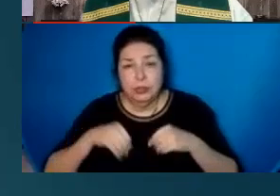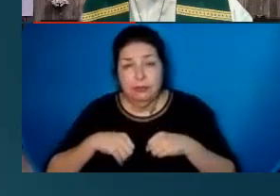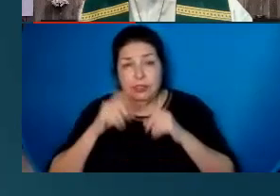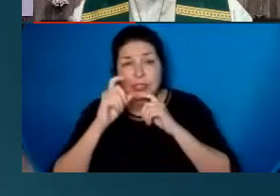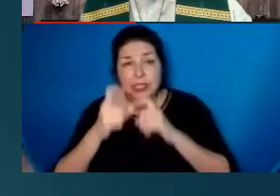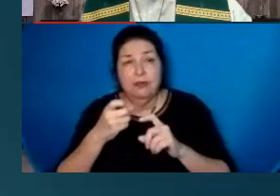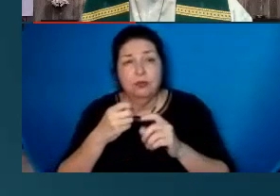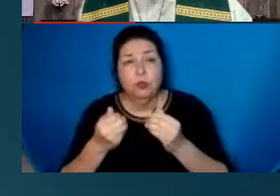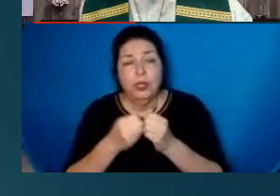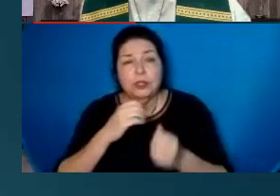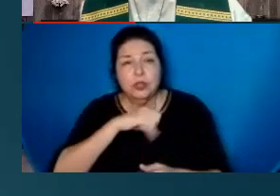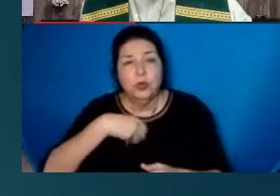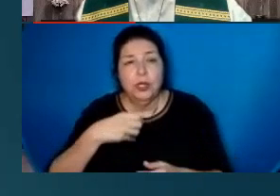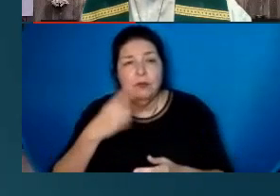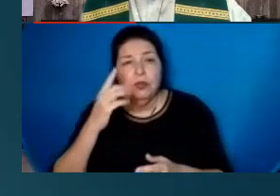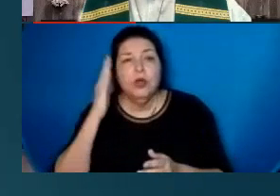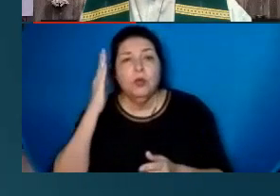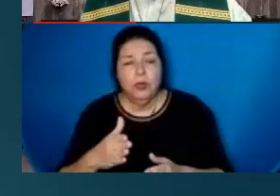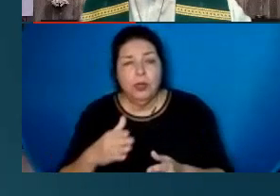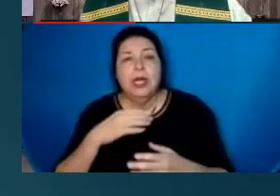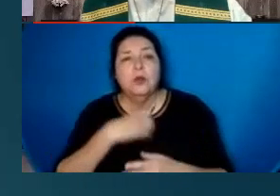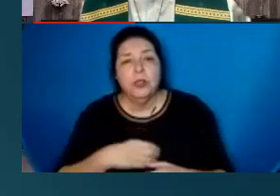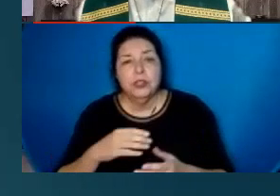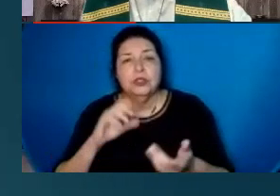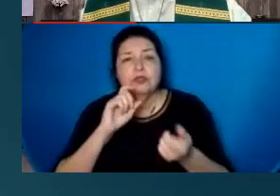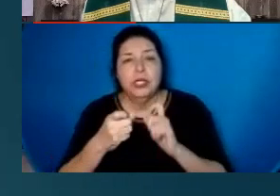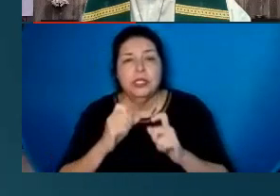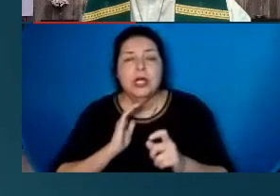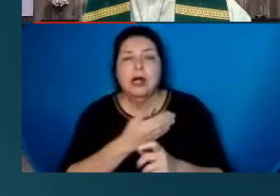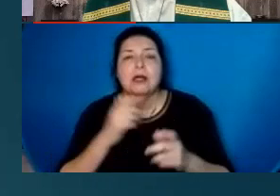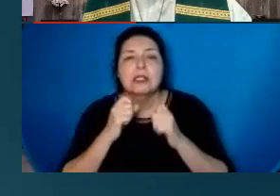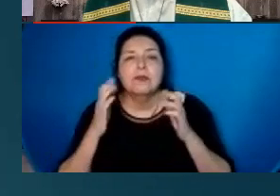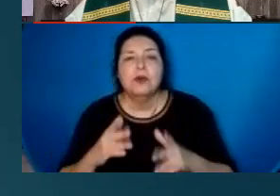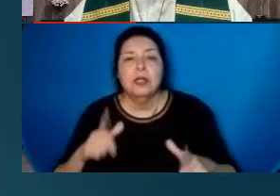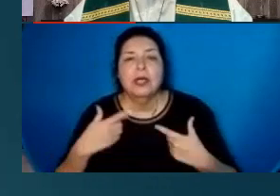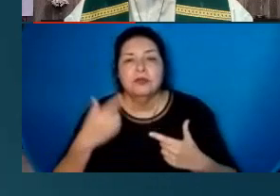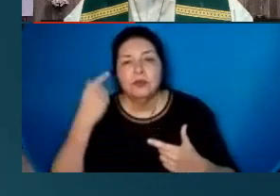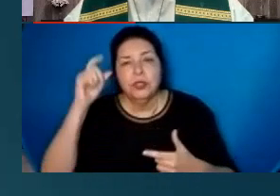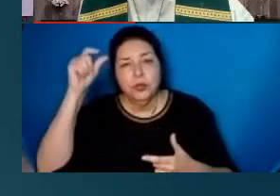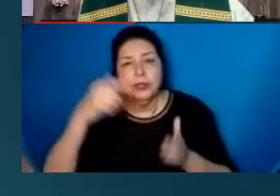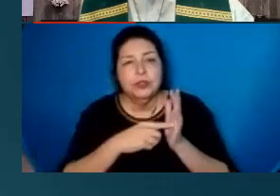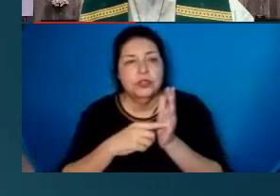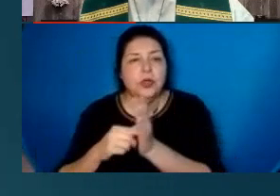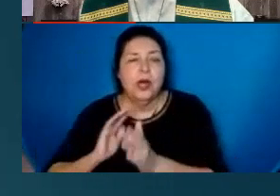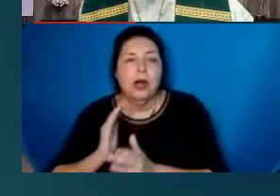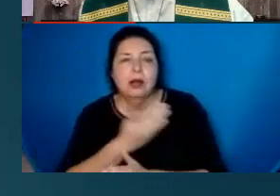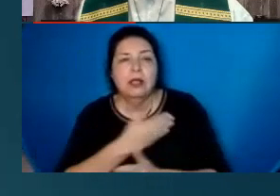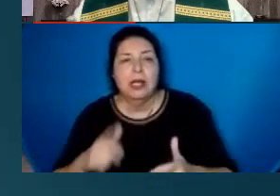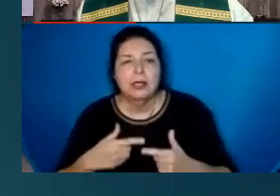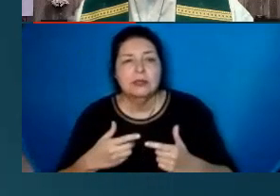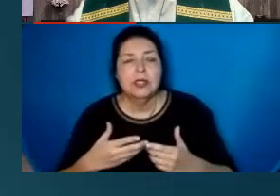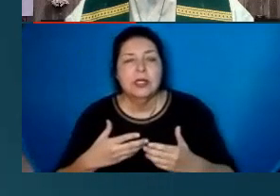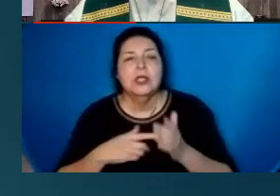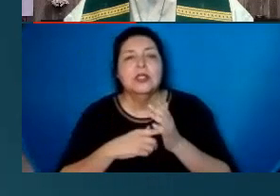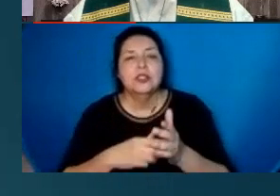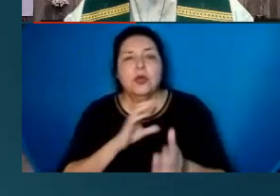and desire to amend our sinful lives, and for the grace to show forth in our lives the fruit of Christ's redemption, let